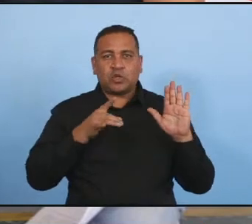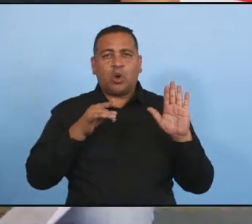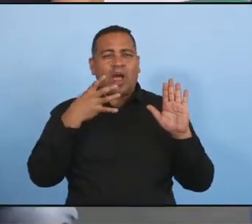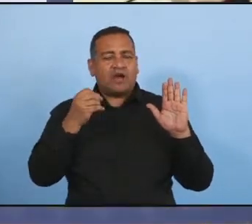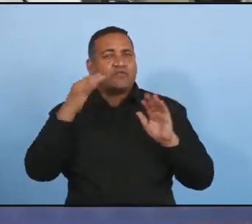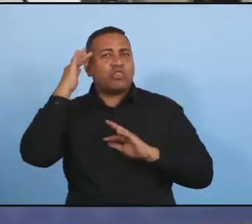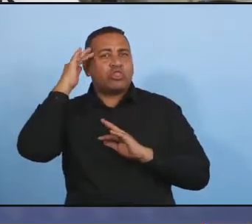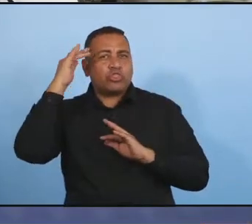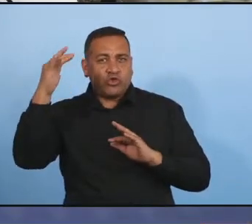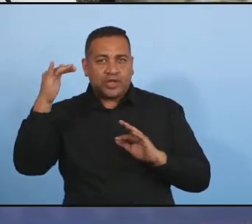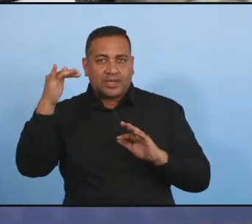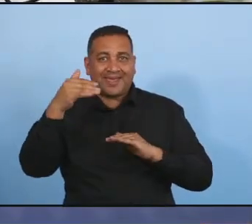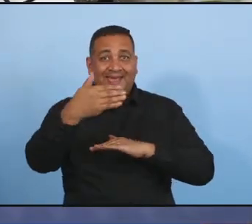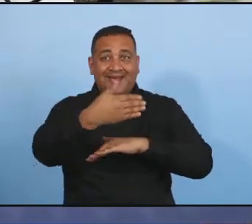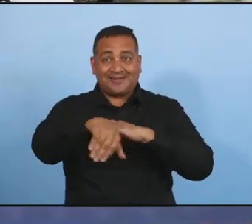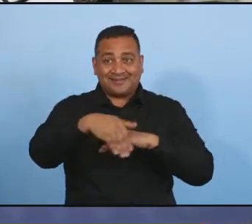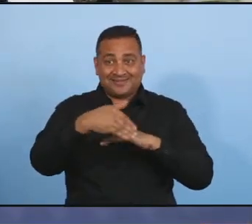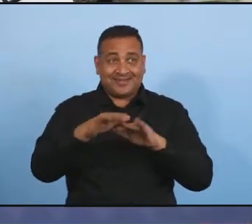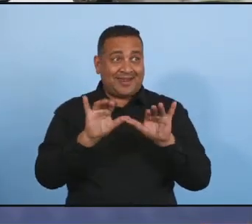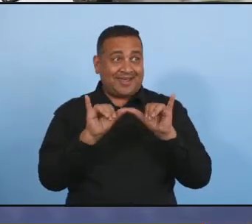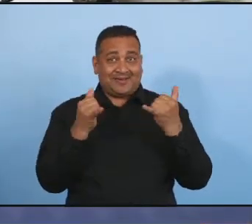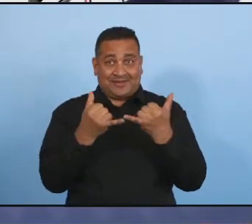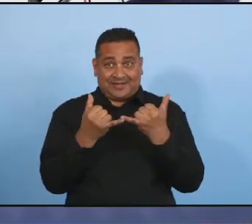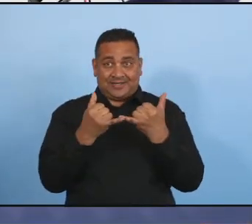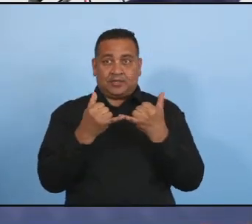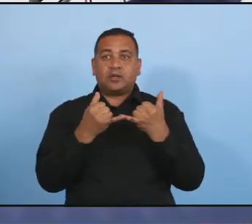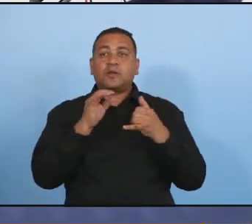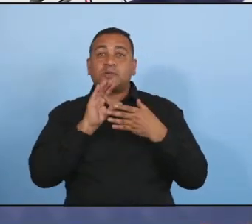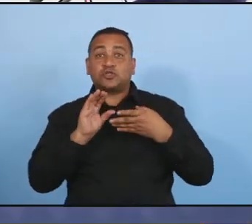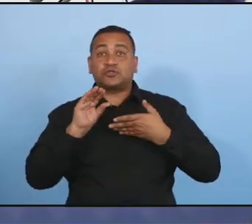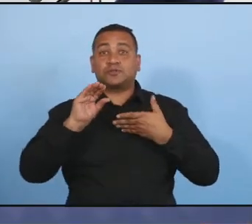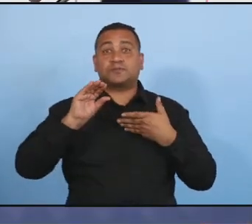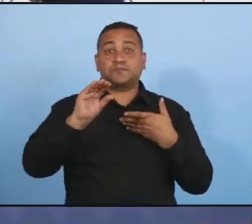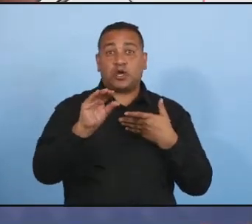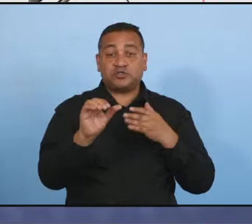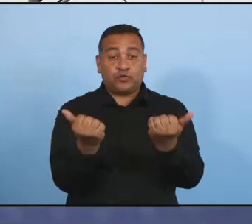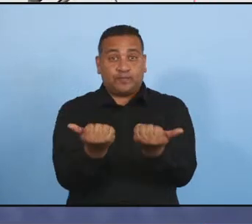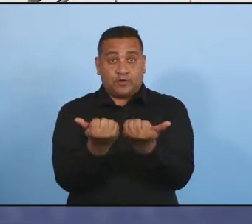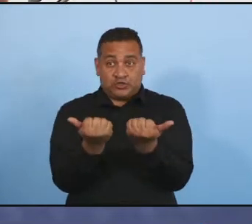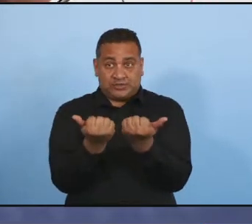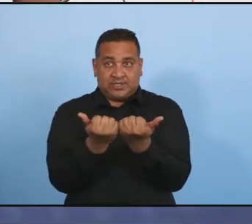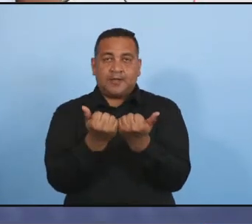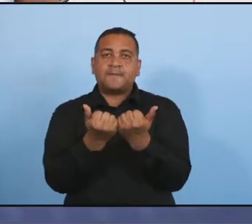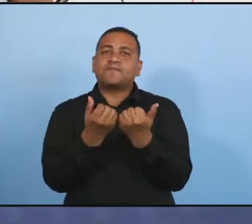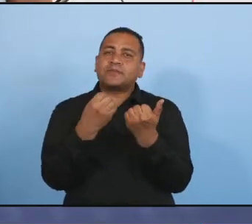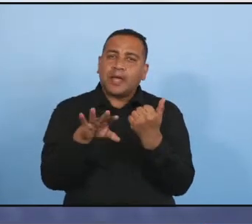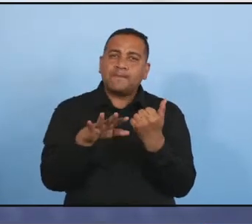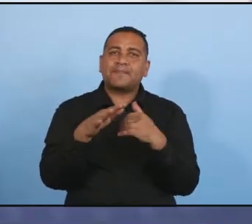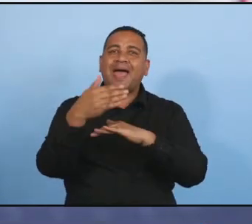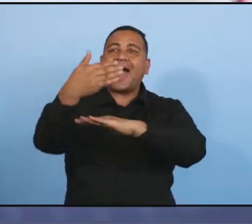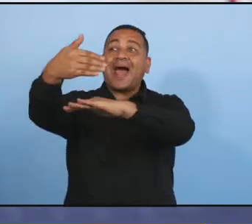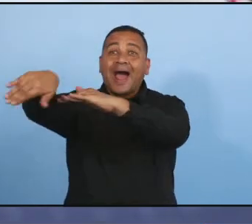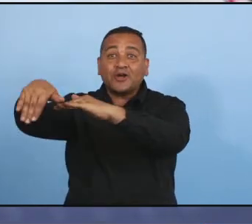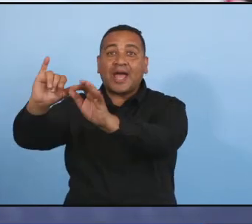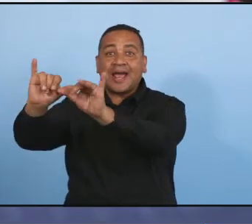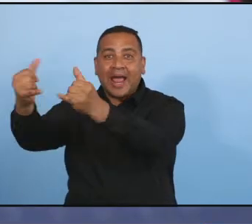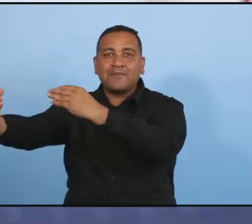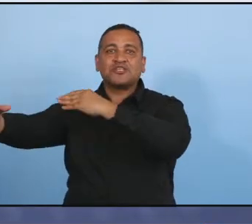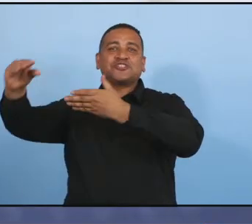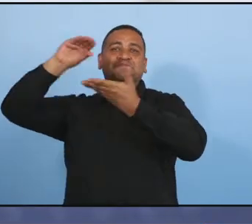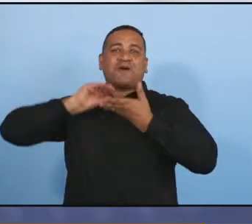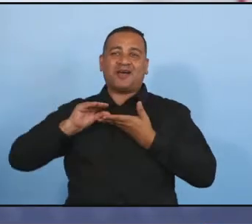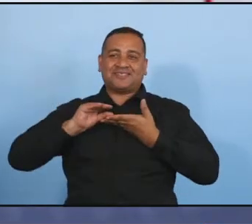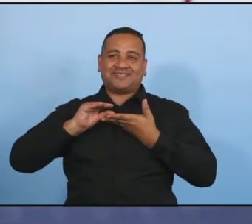external businesses that basically are sponsoring or offering these bursaries? It's sometimes external businesses, sometimes it's NSFAS, the National Bursary